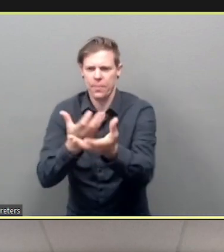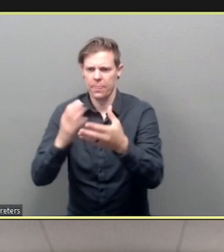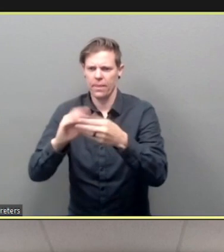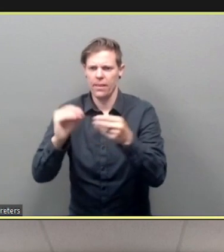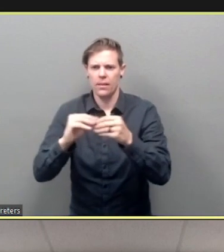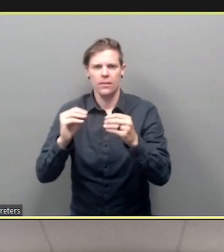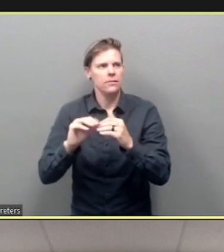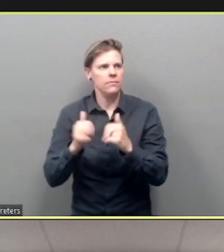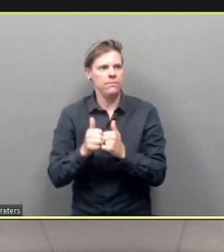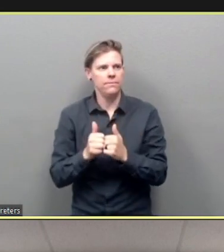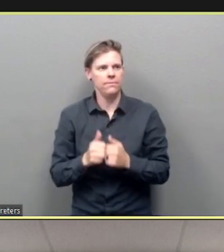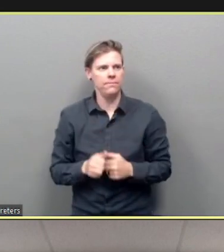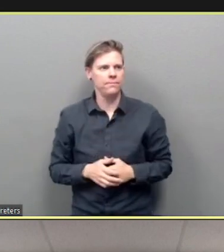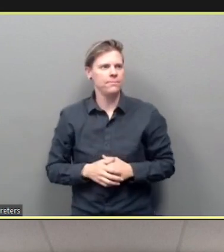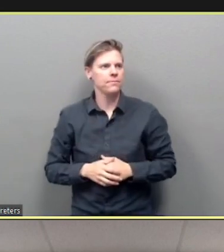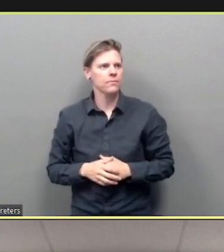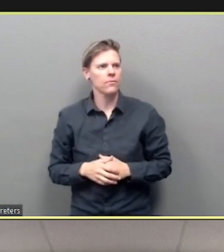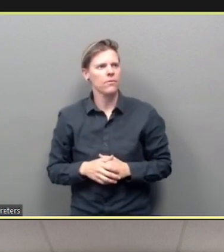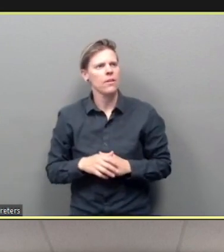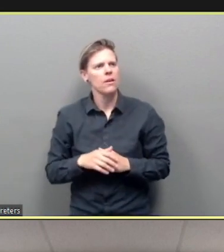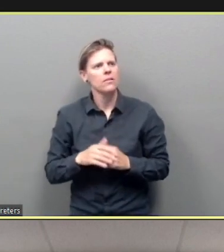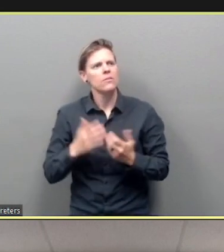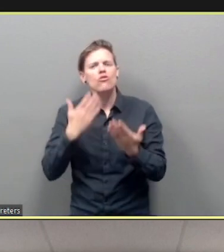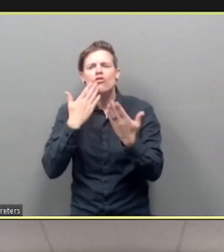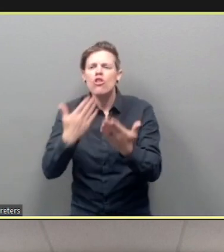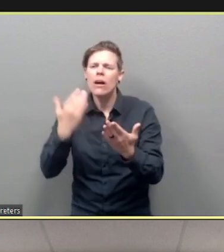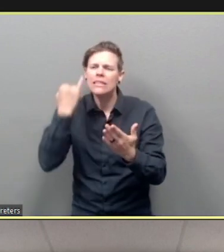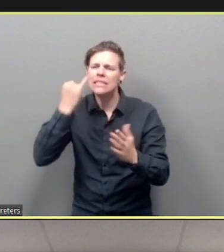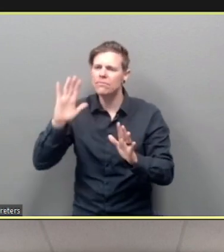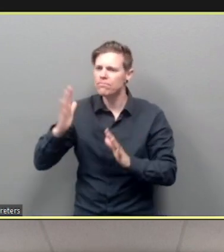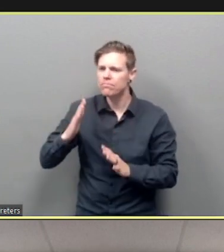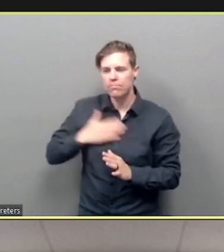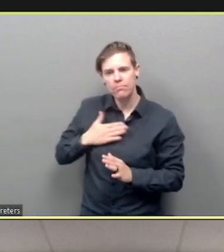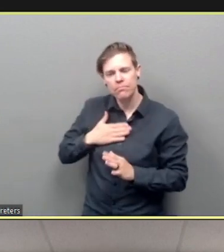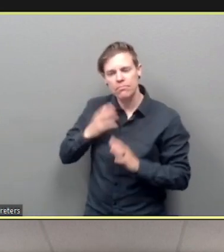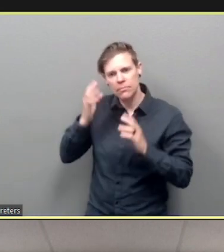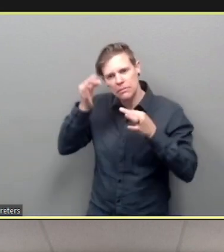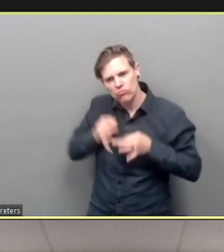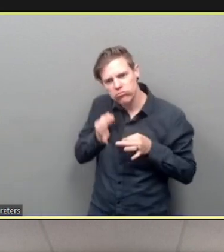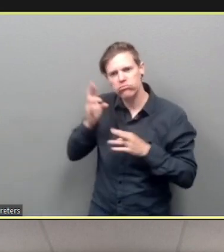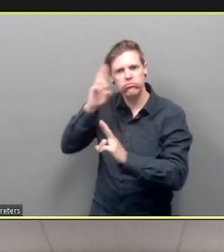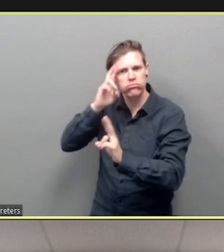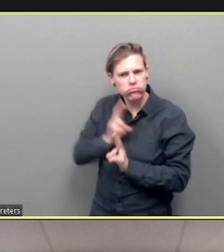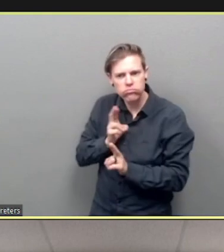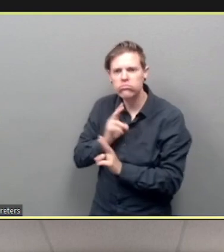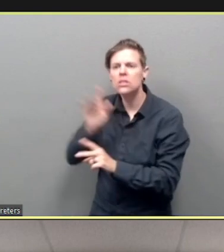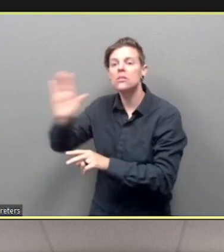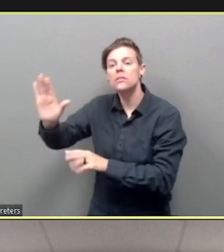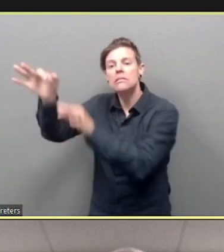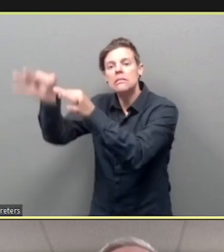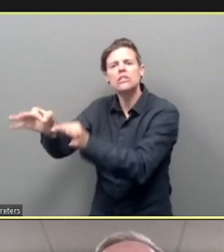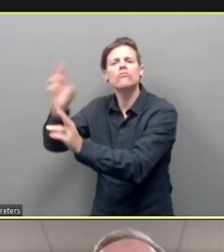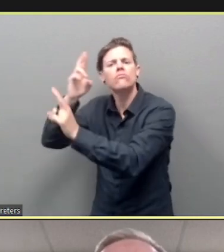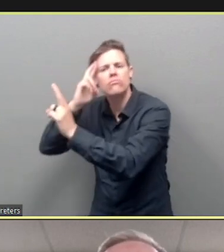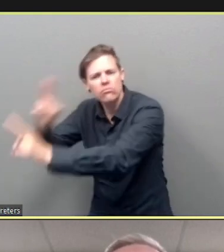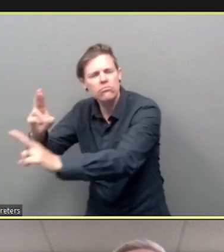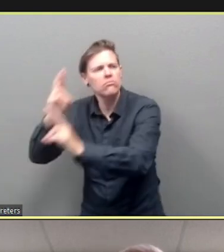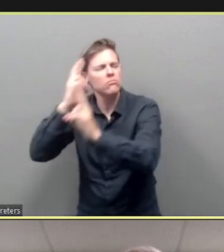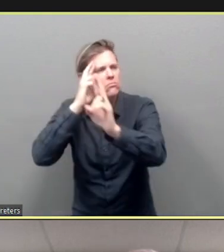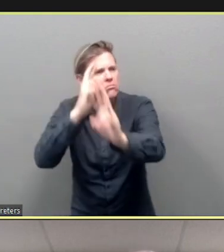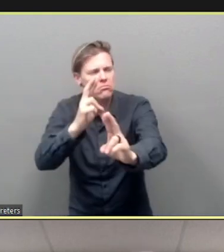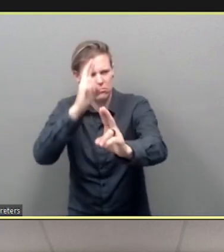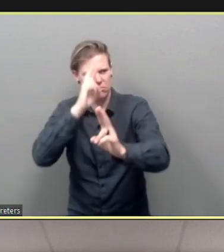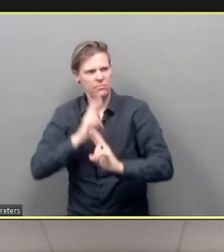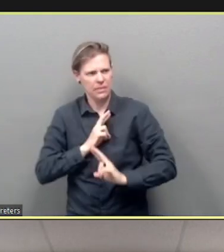kind as we possibly can when we send emails. I'm not always perfect at that either, but I've been getting a lot of emails